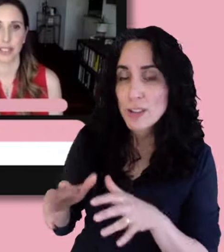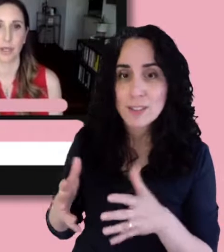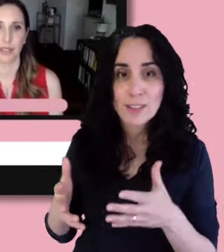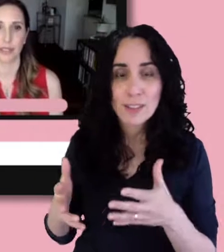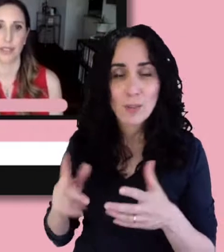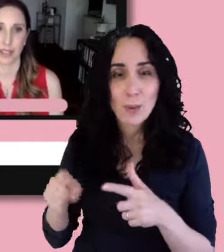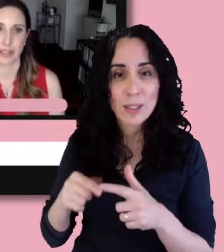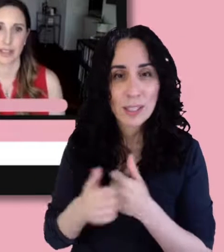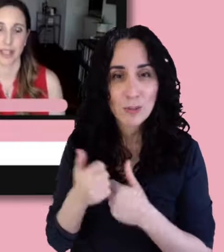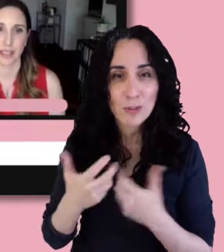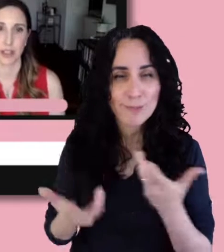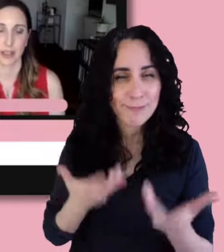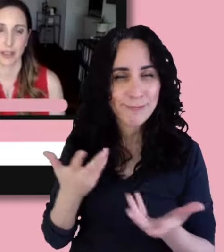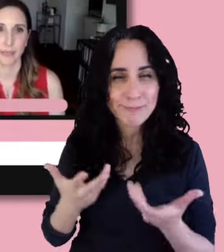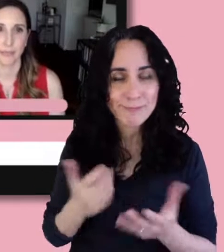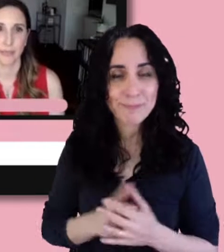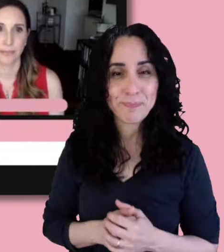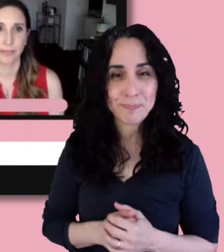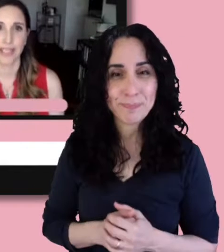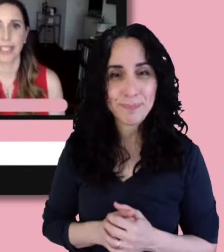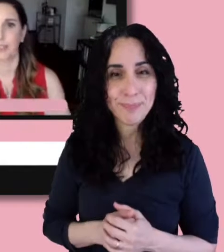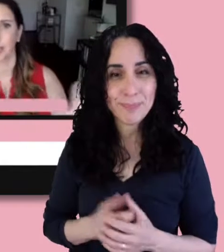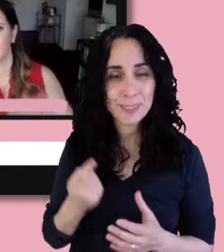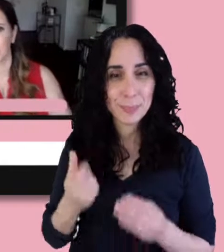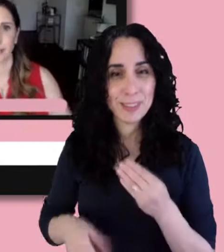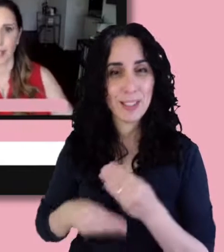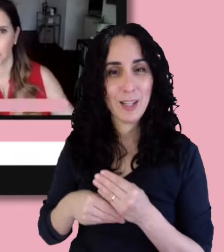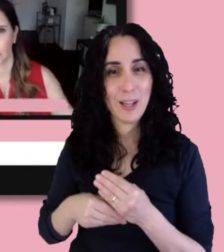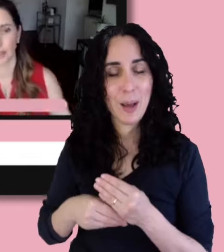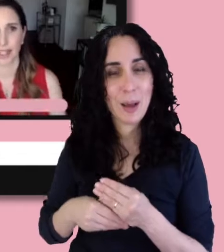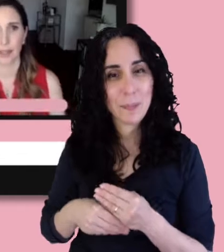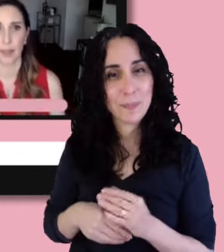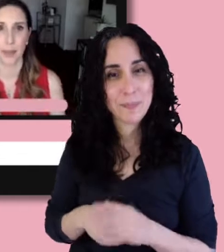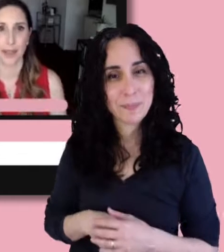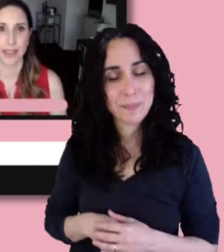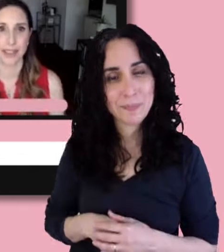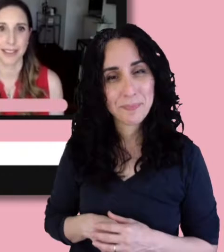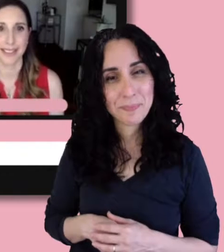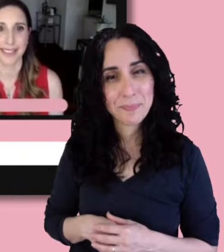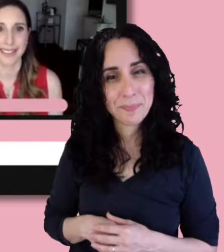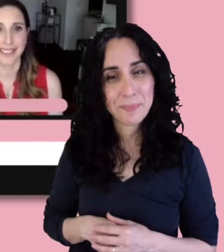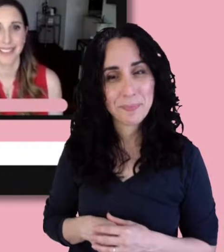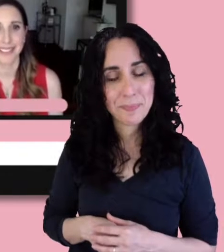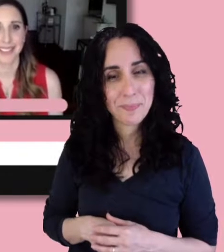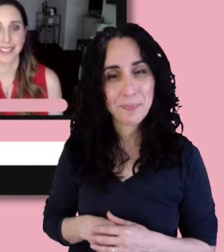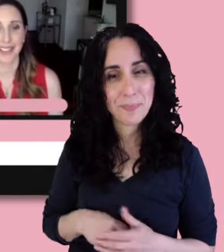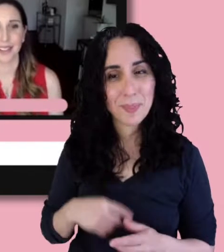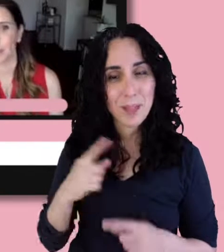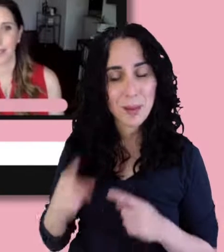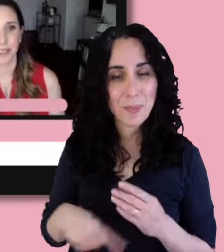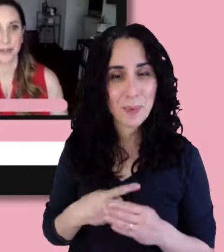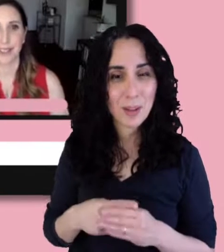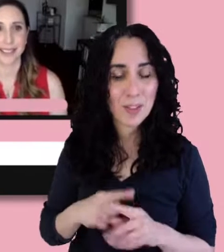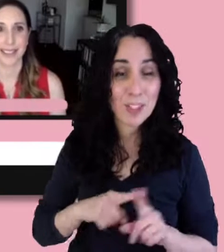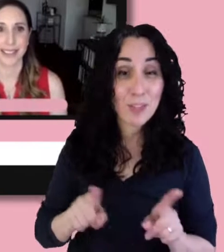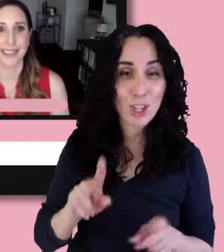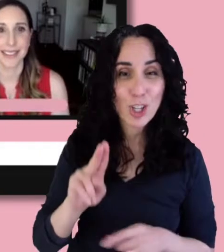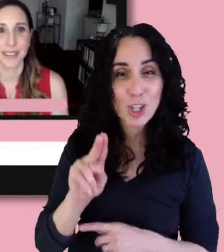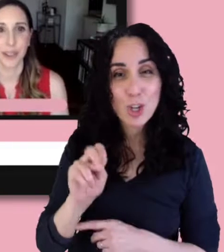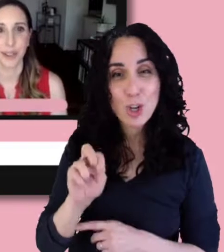freeze when it feels like it's in danger? I gave a little bit of an extra thing about a